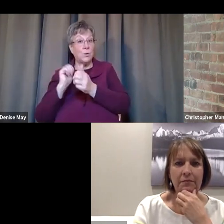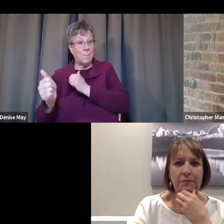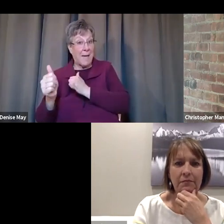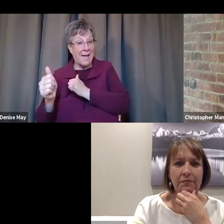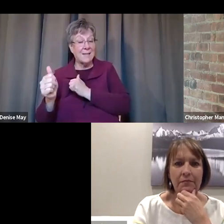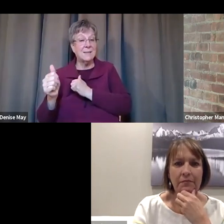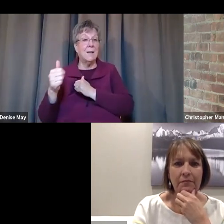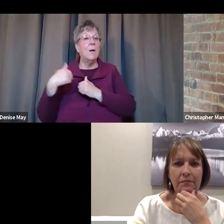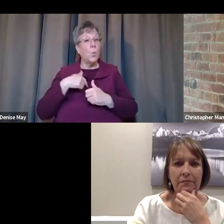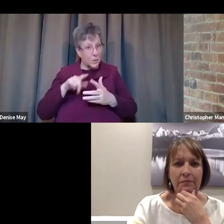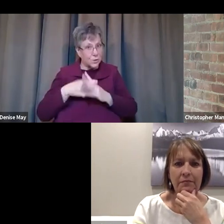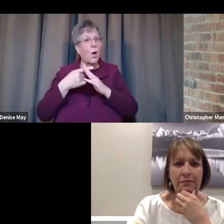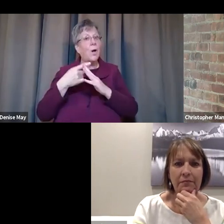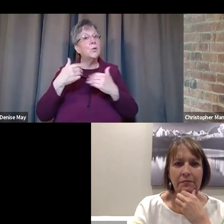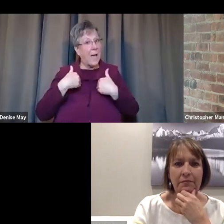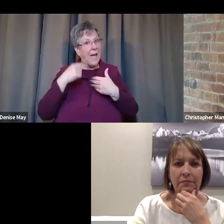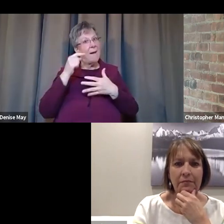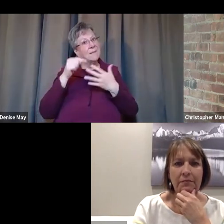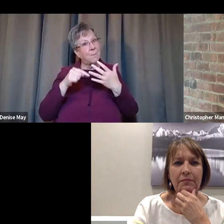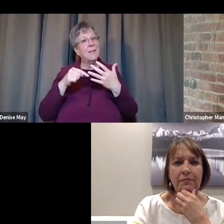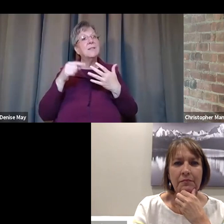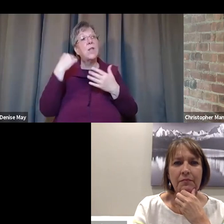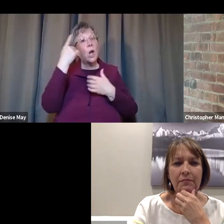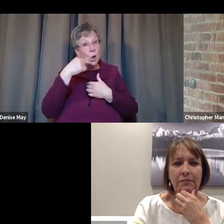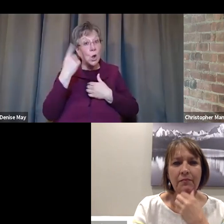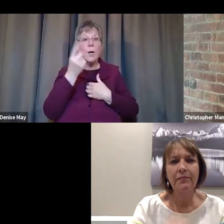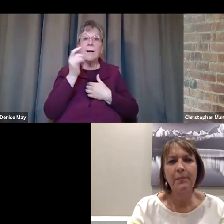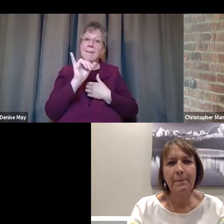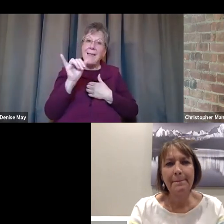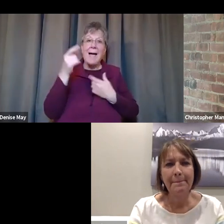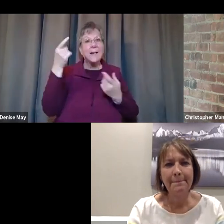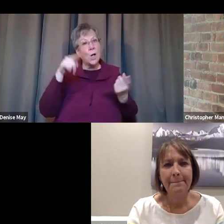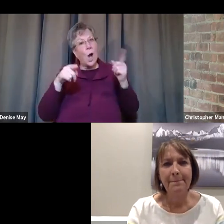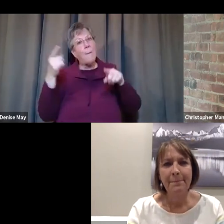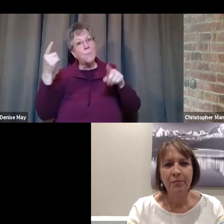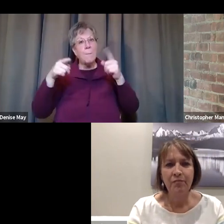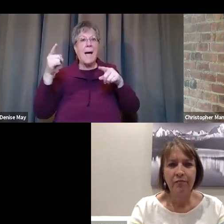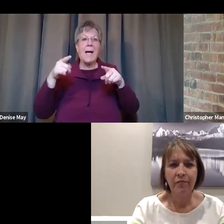that will start to have some of these things that look like compromise to maybe turn the heat down a little bit.